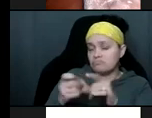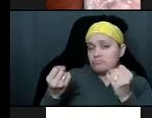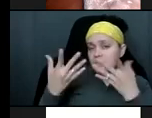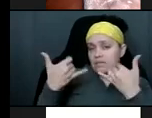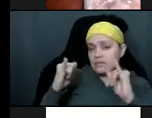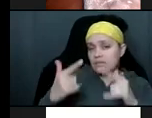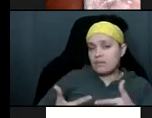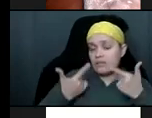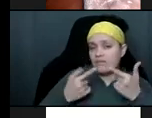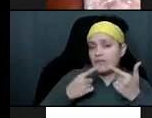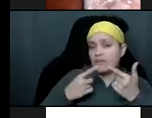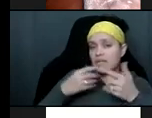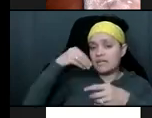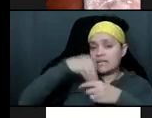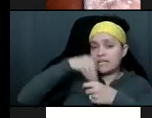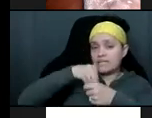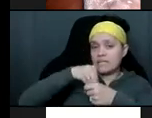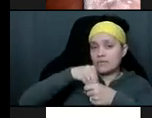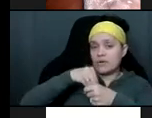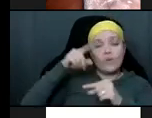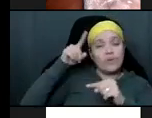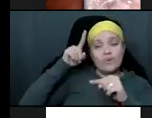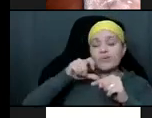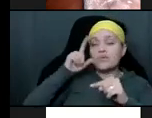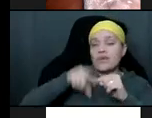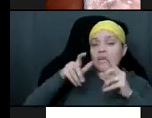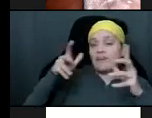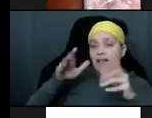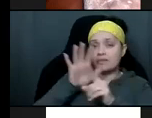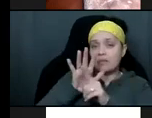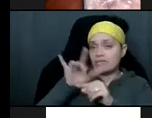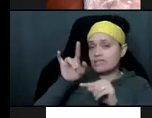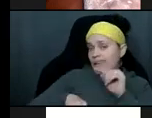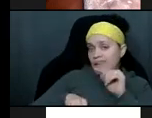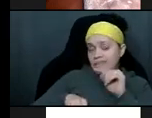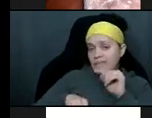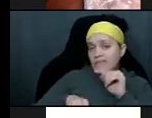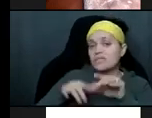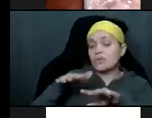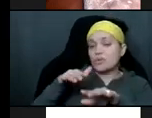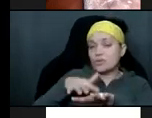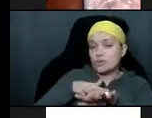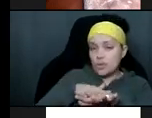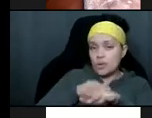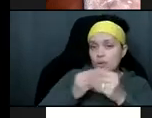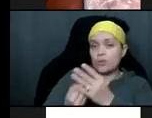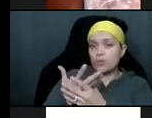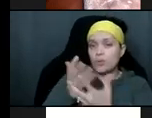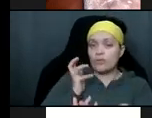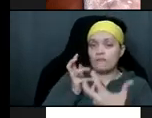living in the interior where you cannot have a large population. So their slow growth fits the